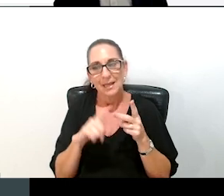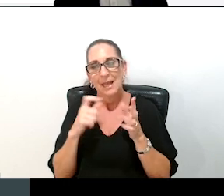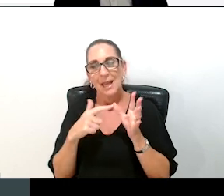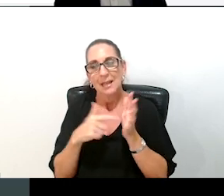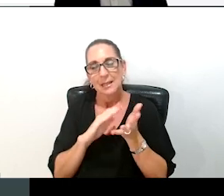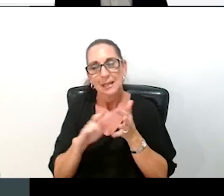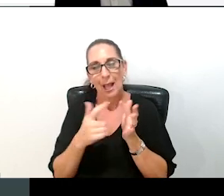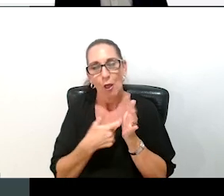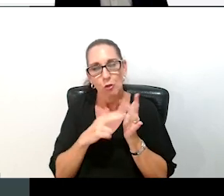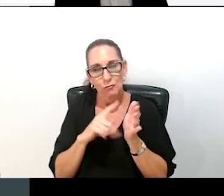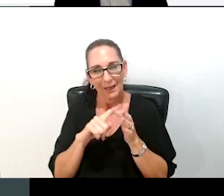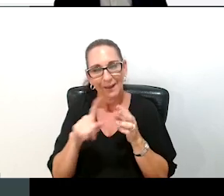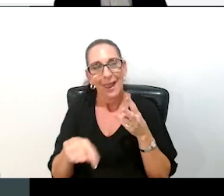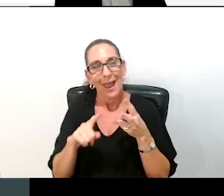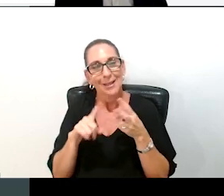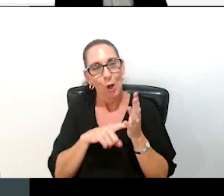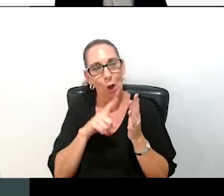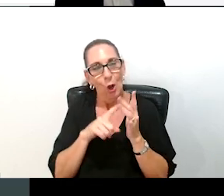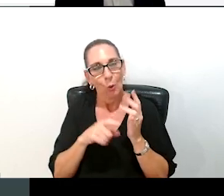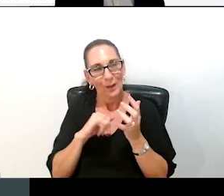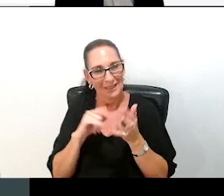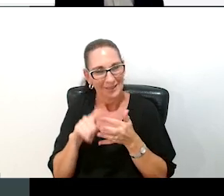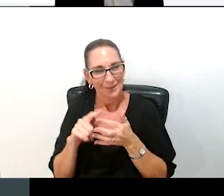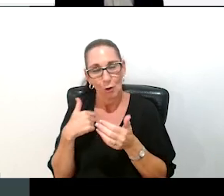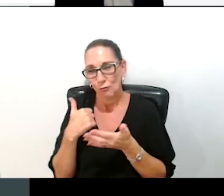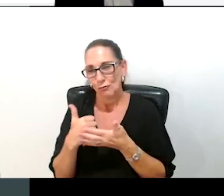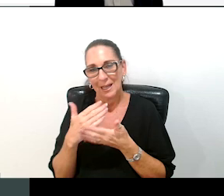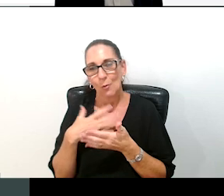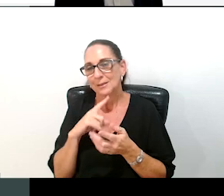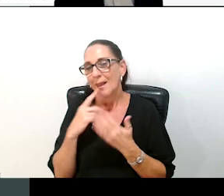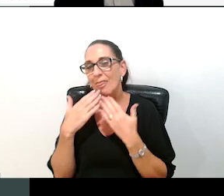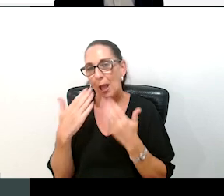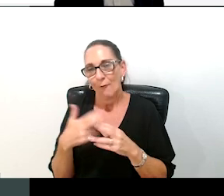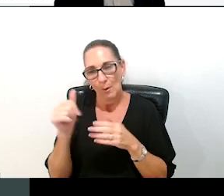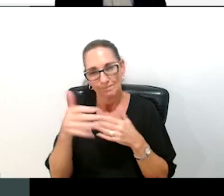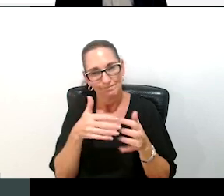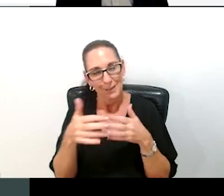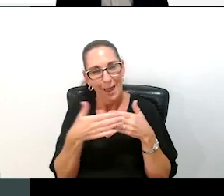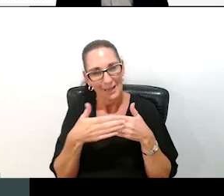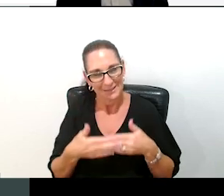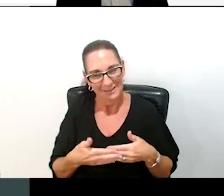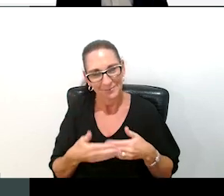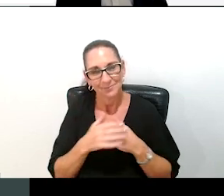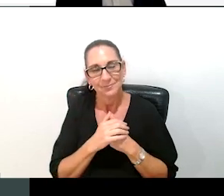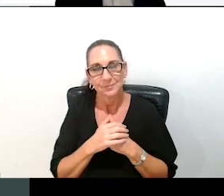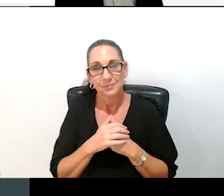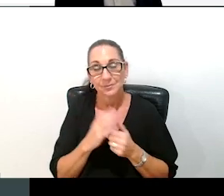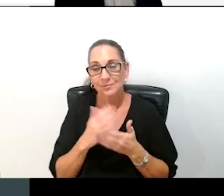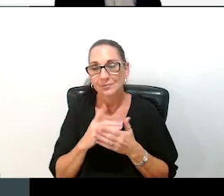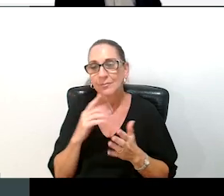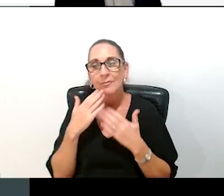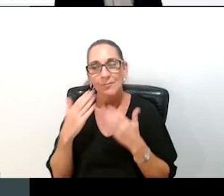Louise, and I'm really grateful to them and to Prairporn for putting together her slides. I would really like to thank our